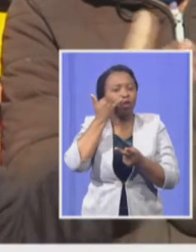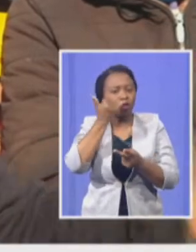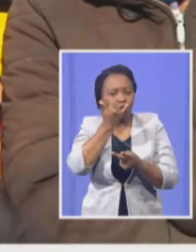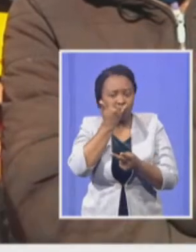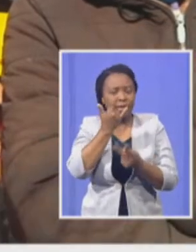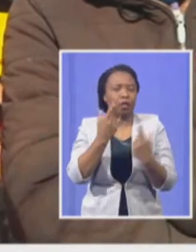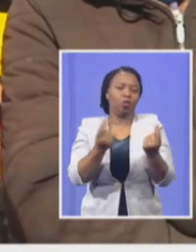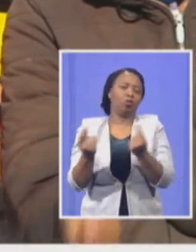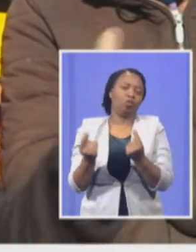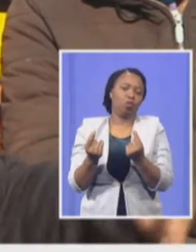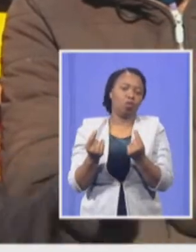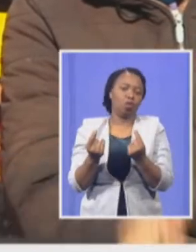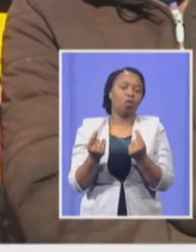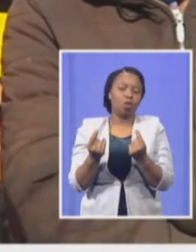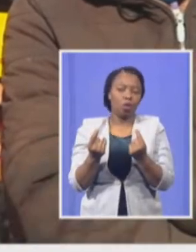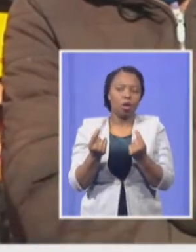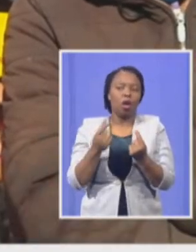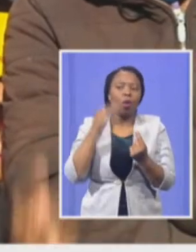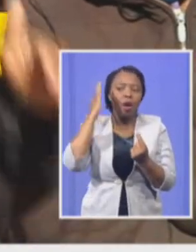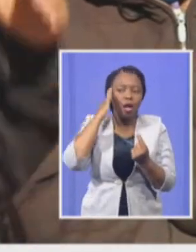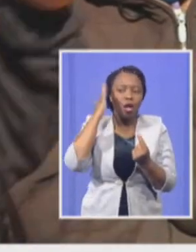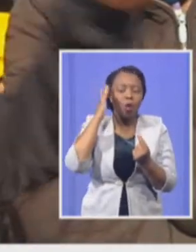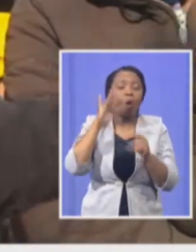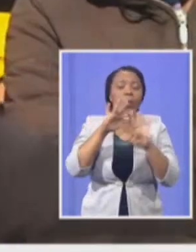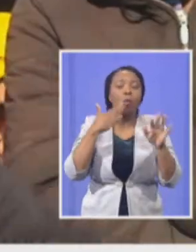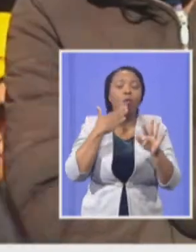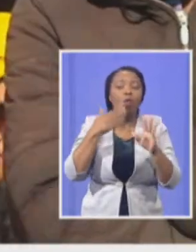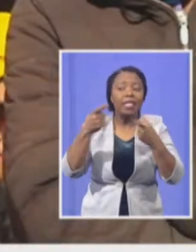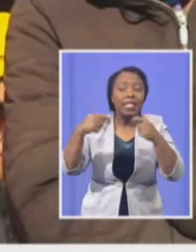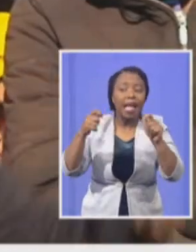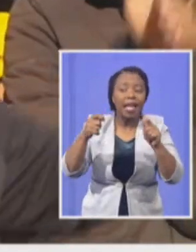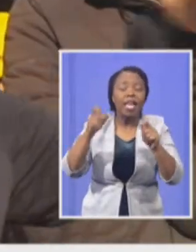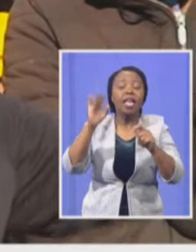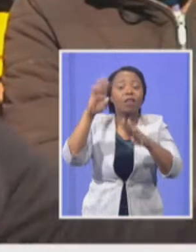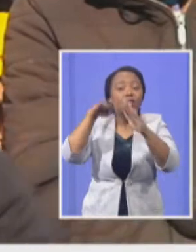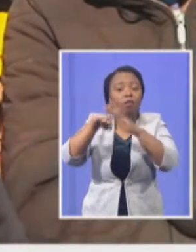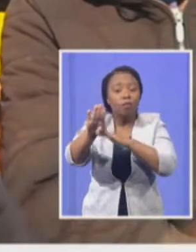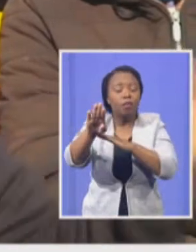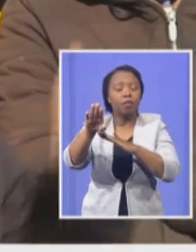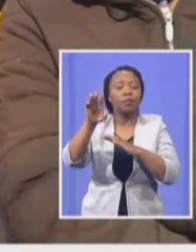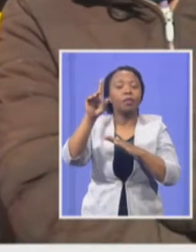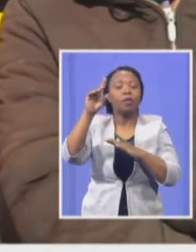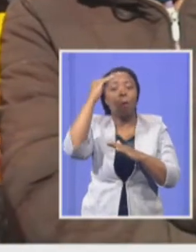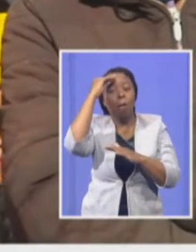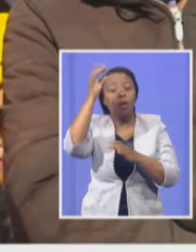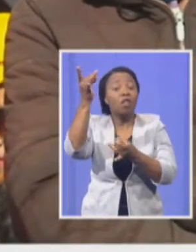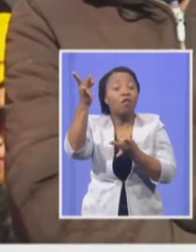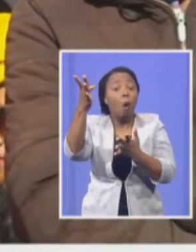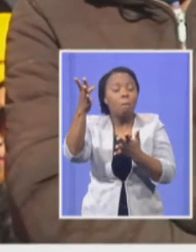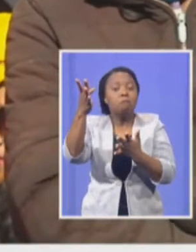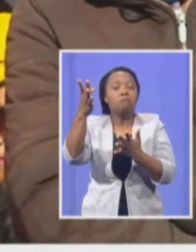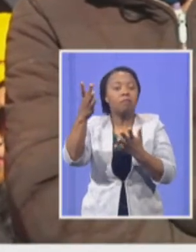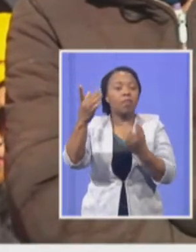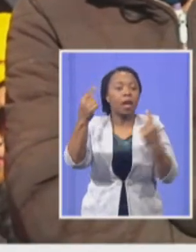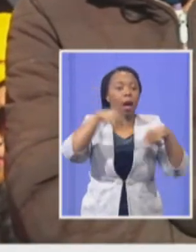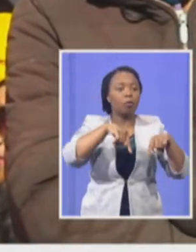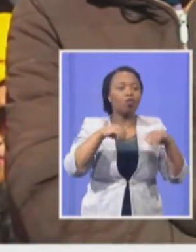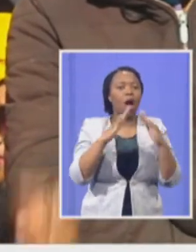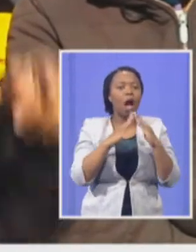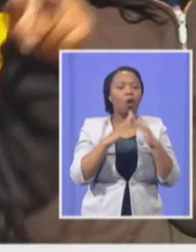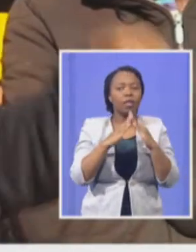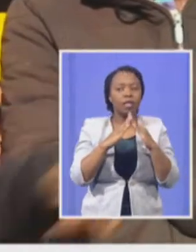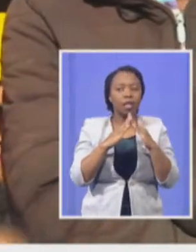we know those houses as when you go to the police station, they come to your house with a